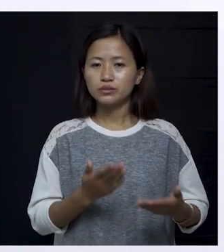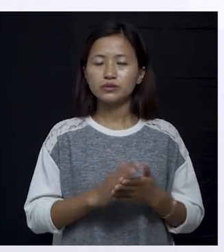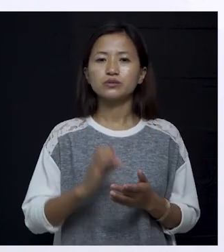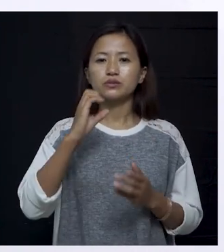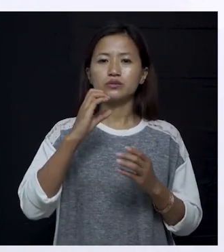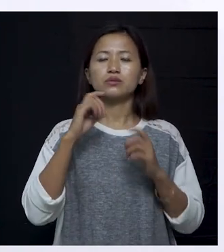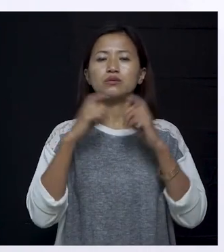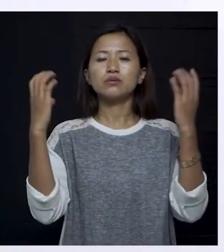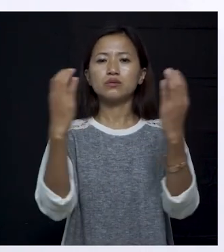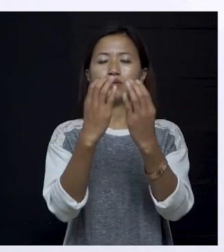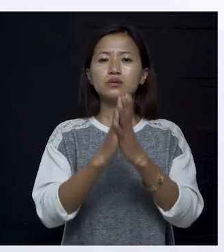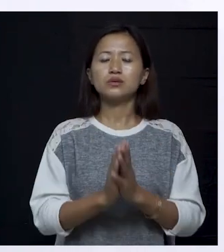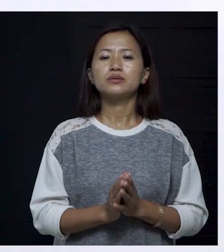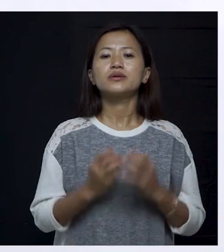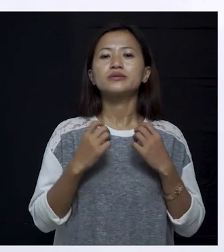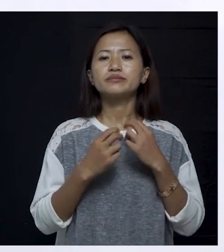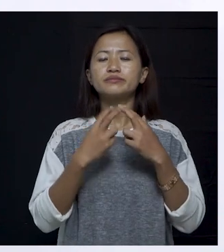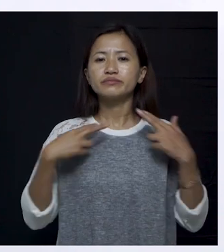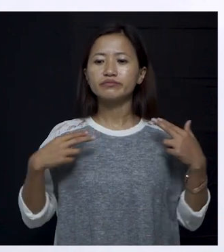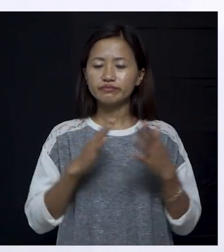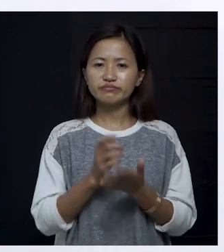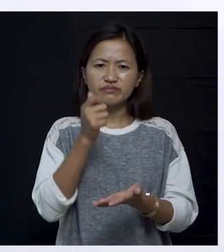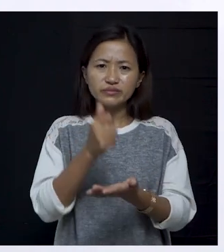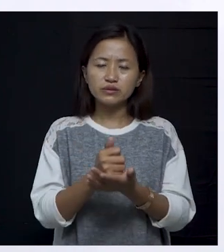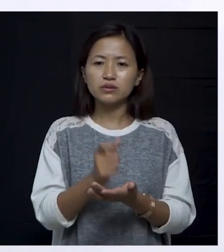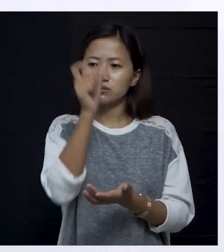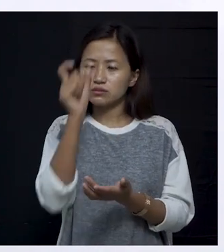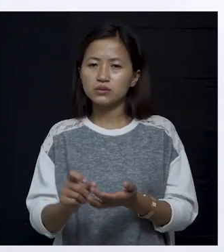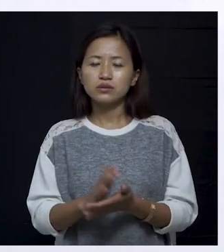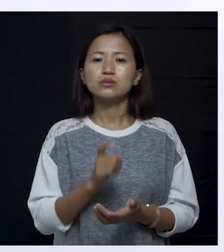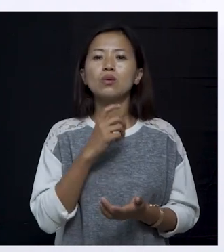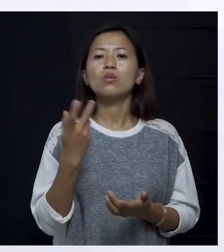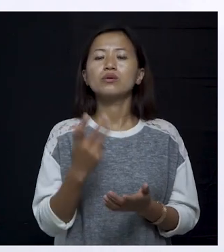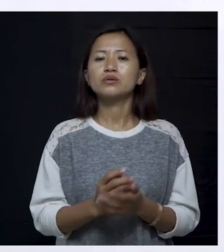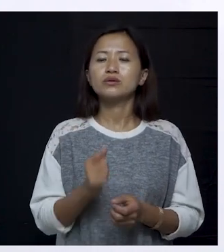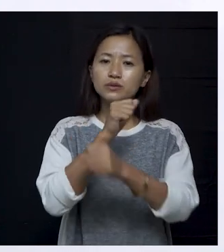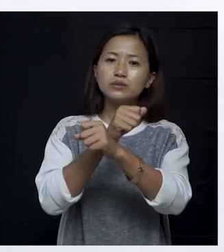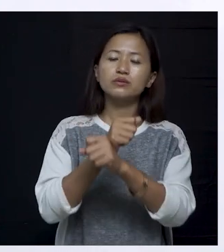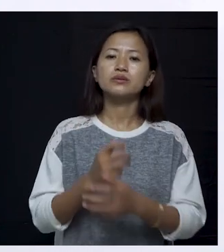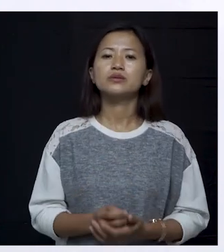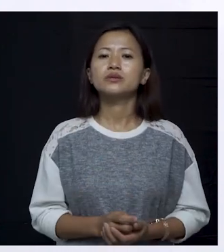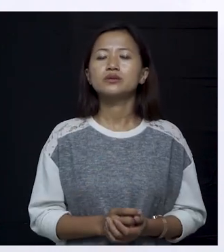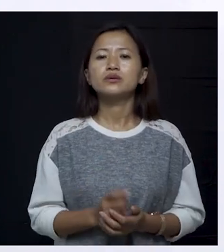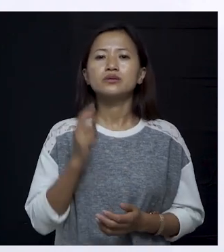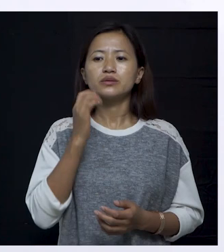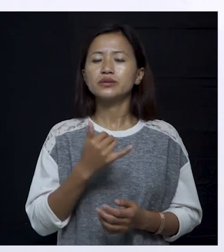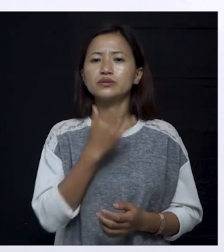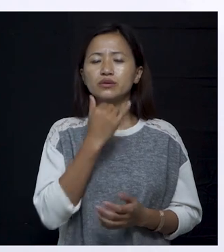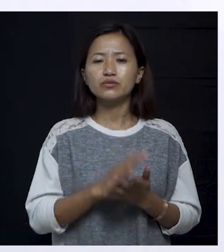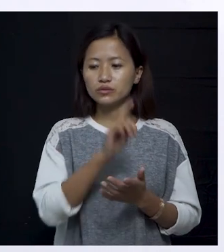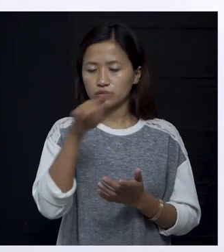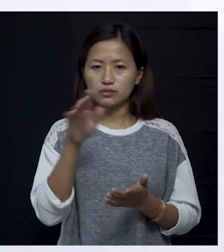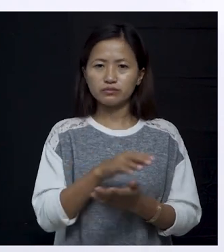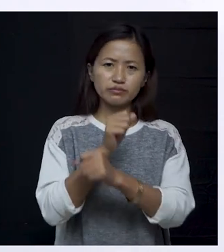court. And when you go to the court, the judge will tell you why you have been arrested. And as I've said, if you have been wrongfully